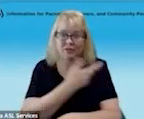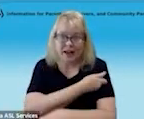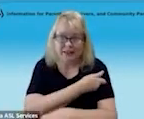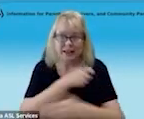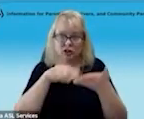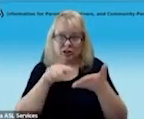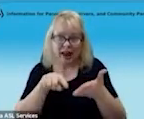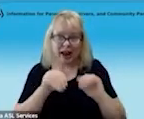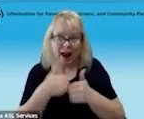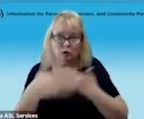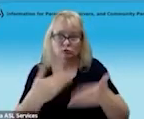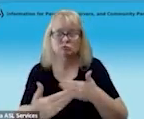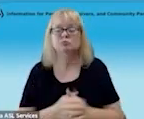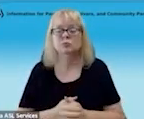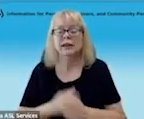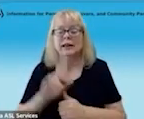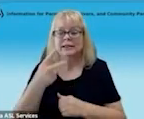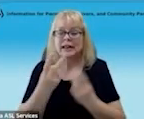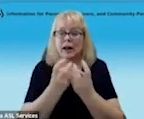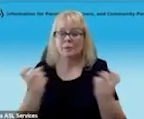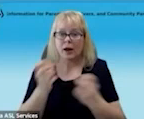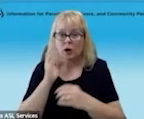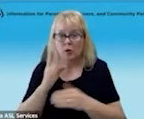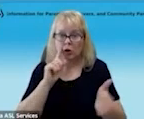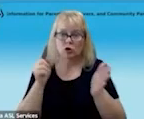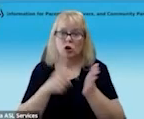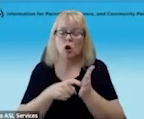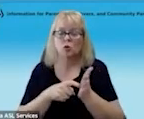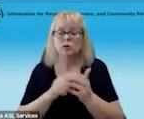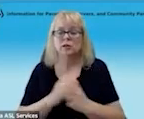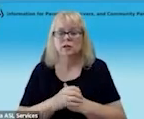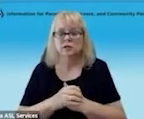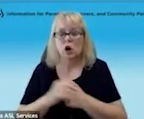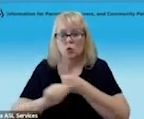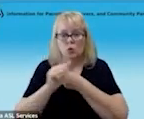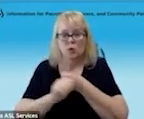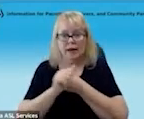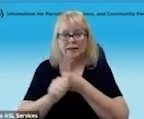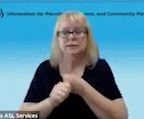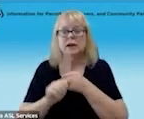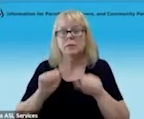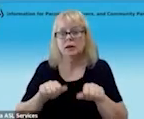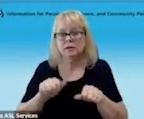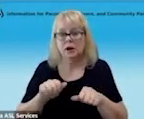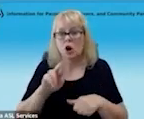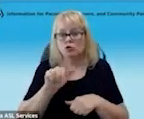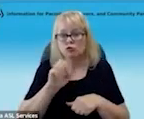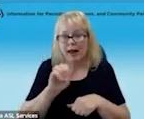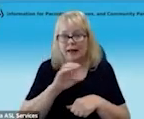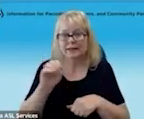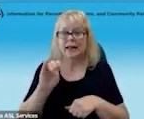vsafe.cdc.gov, a smartphone-based tool that checks in on you and your child after receiving a COVID-19